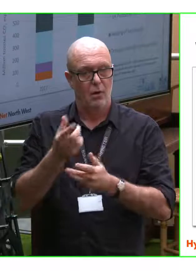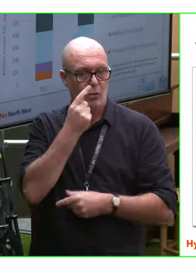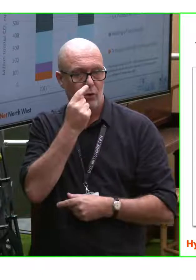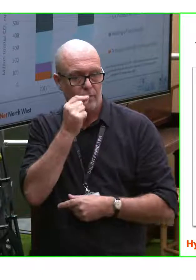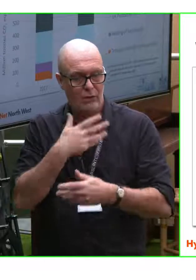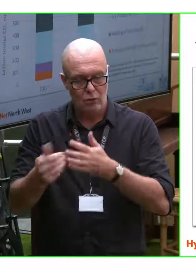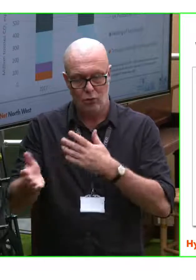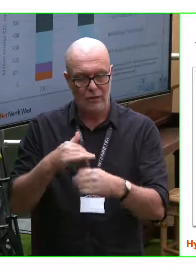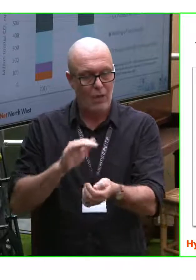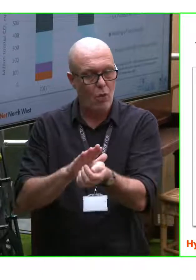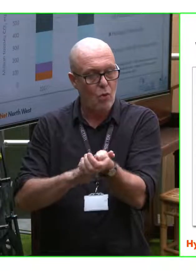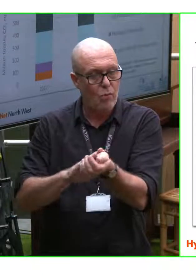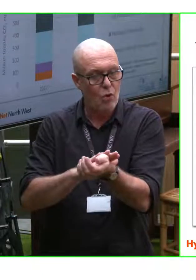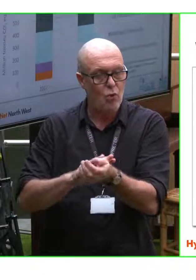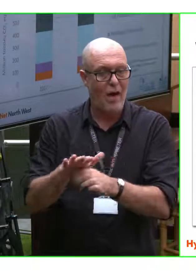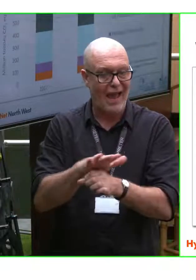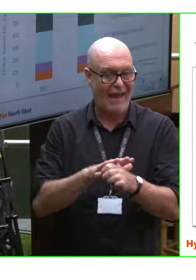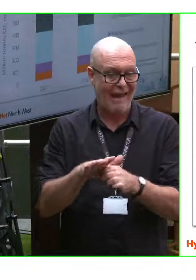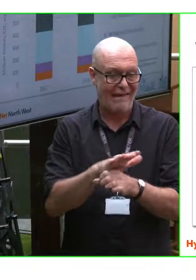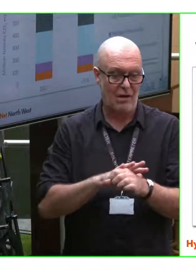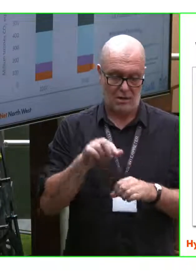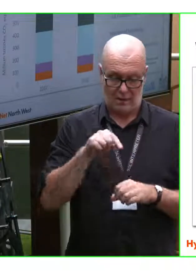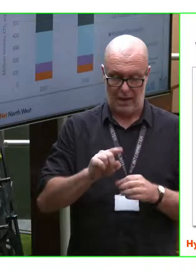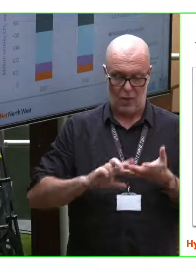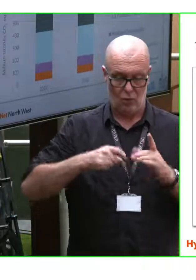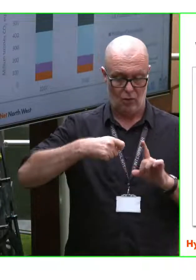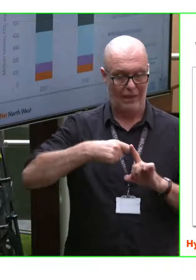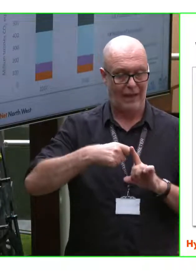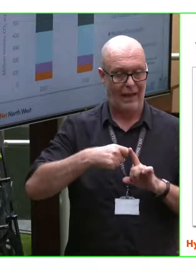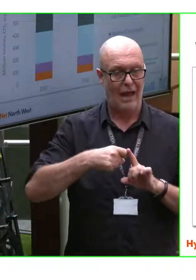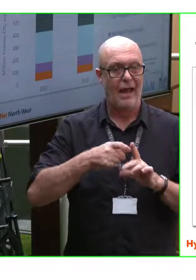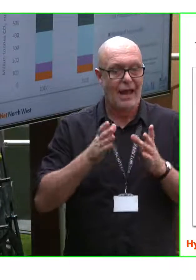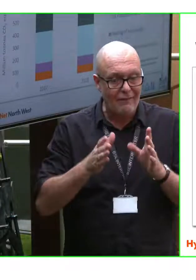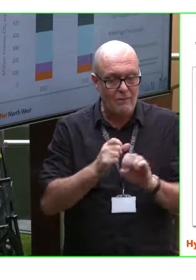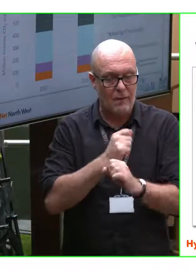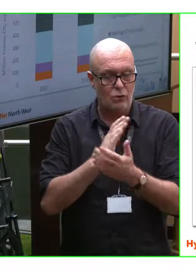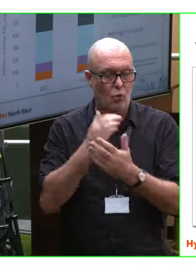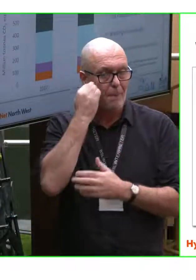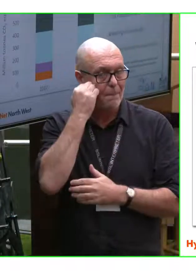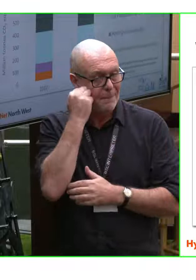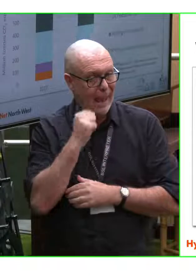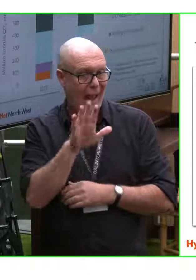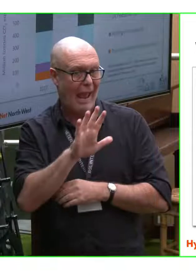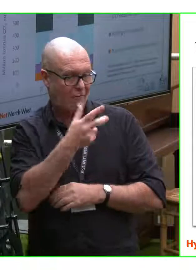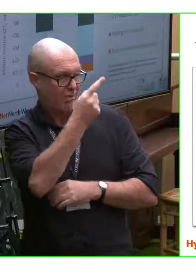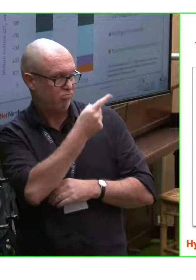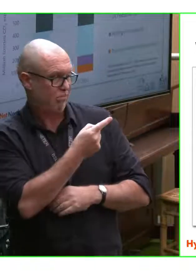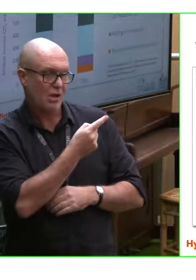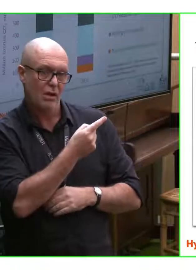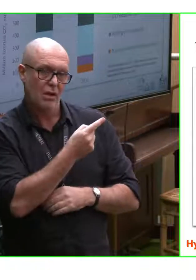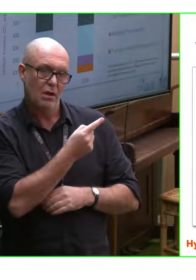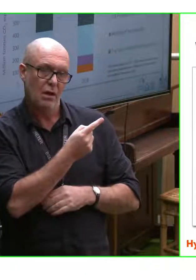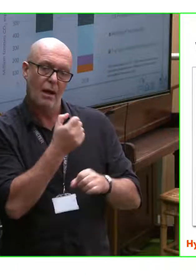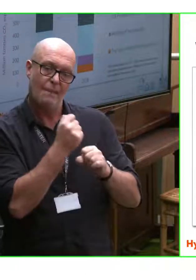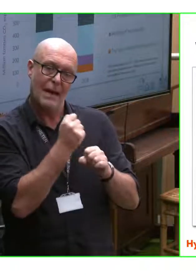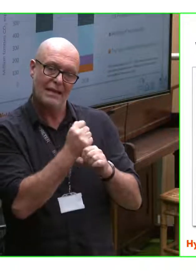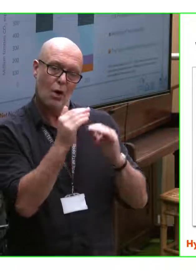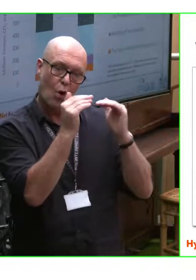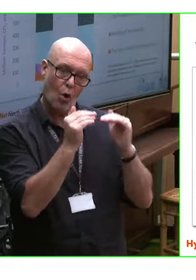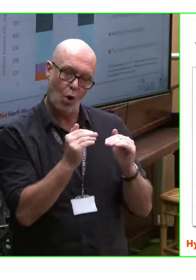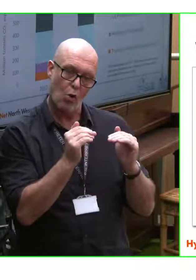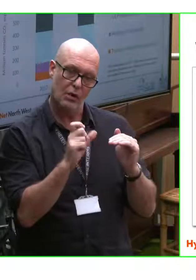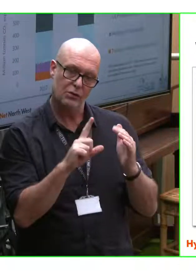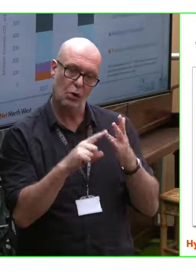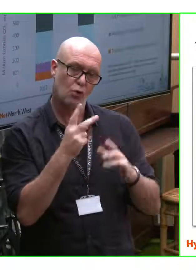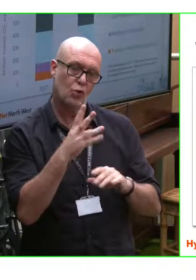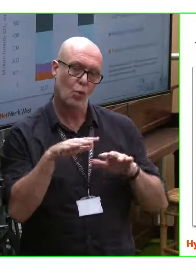the UK, and we have to make sure that that black area, those products are made low carbon. And if we lead the world